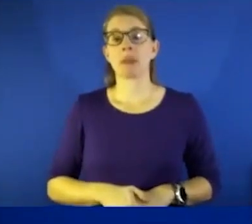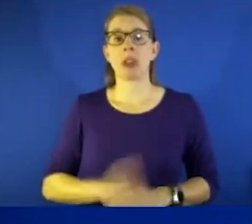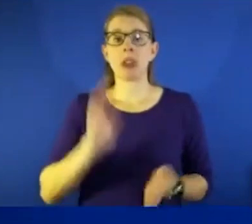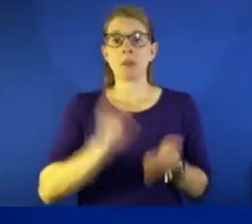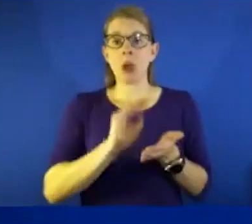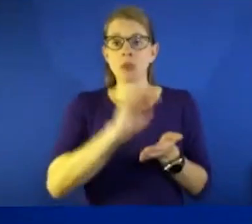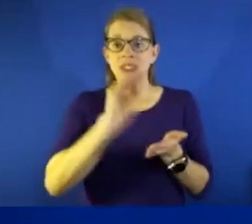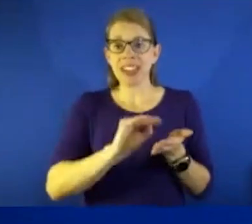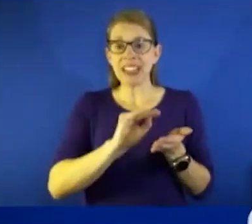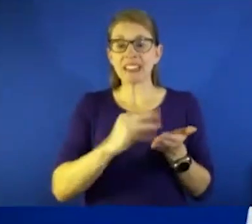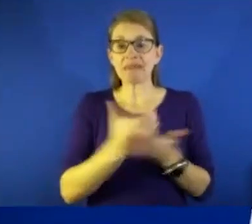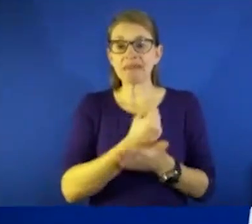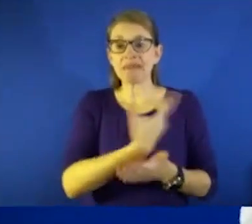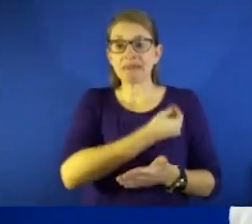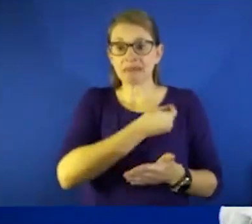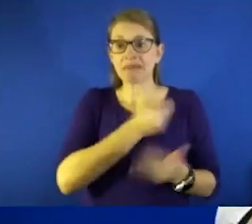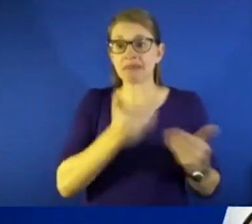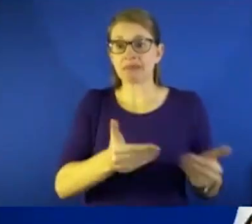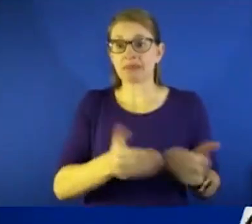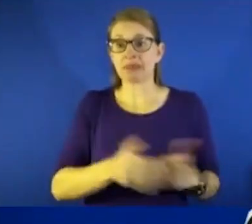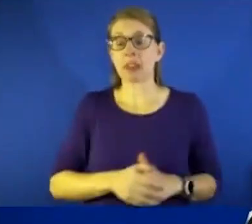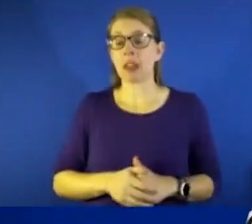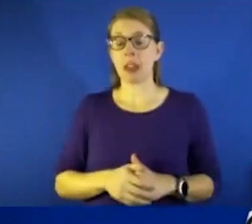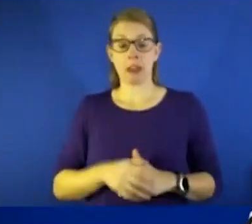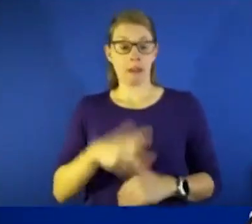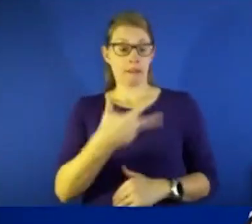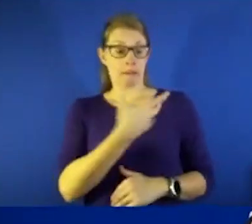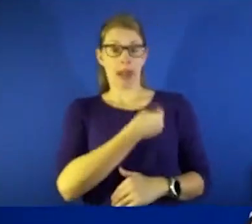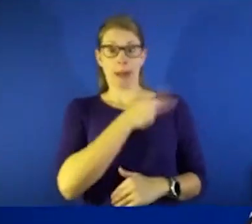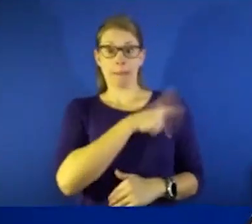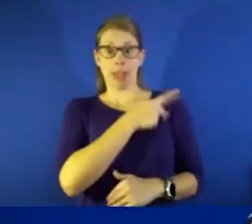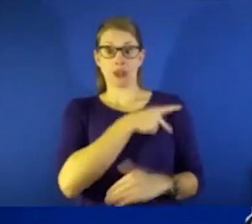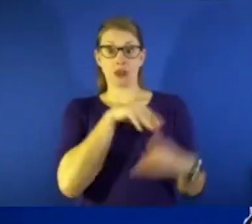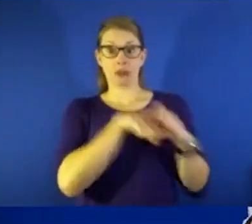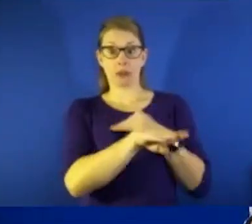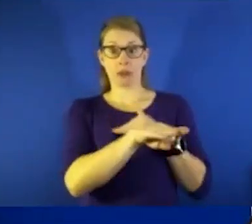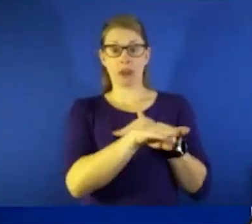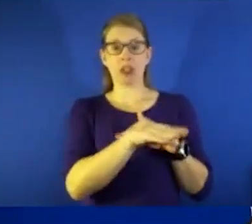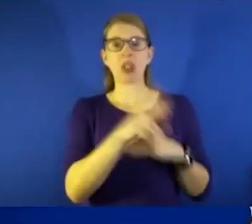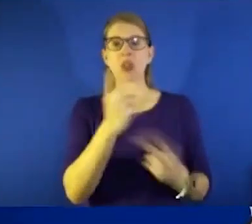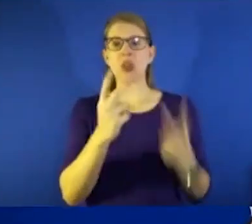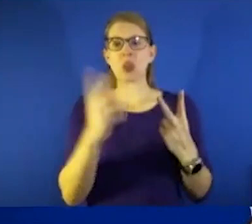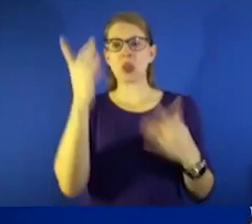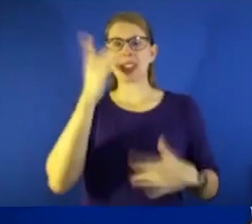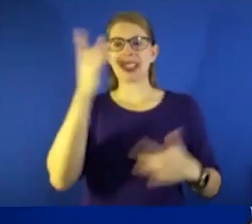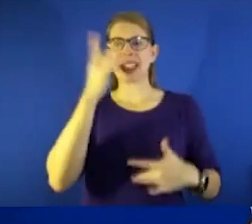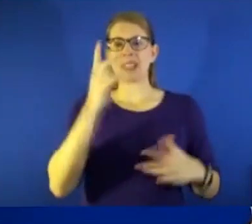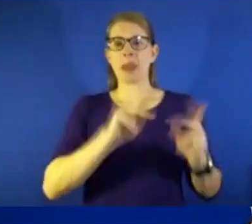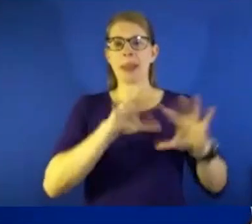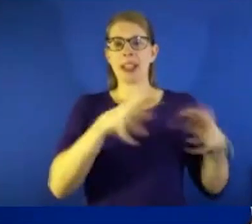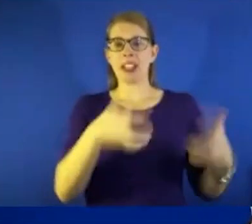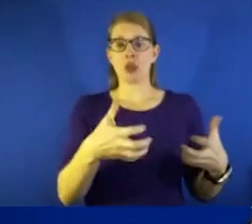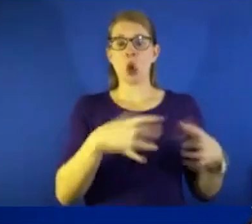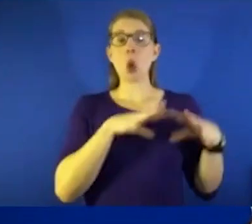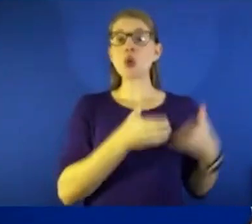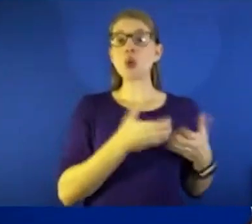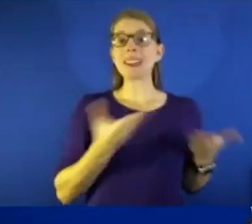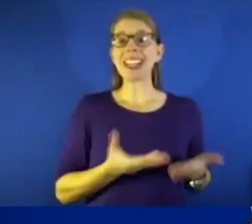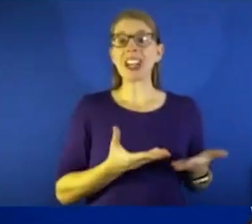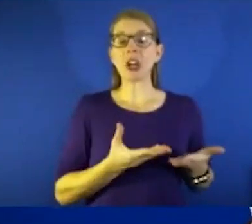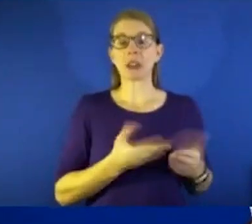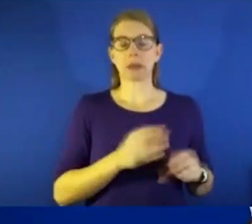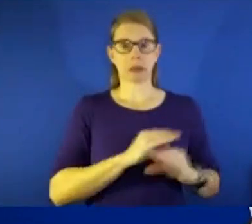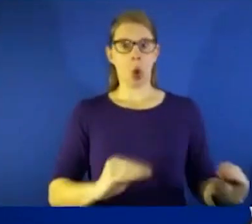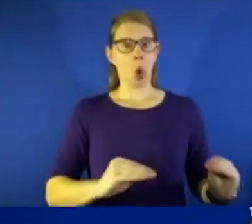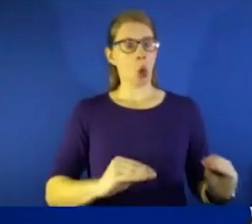If you look at the vaccinated patients going to the hospital, it's really 2 disease populations. First is groups that are here and are asymptomatic, and they're coming to get some. They just